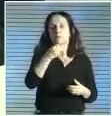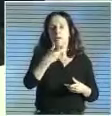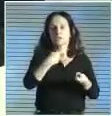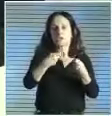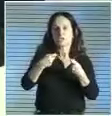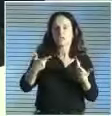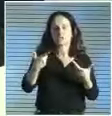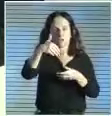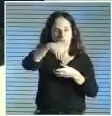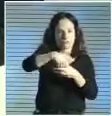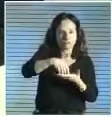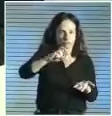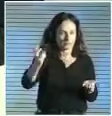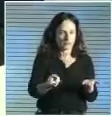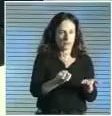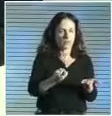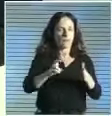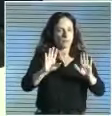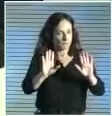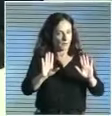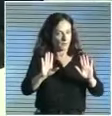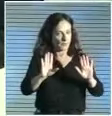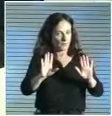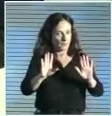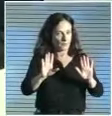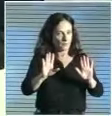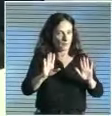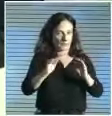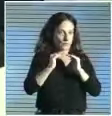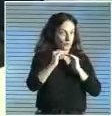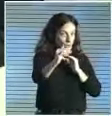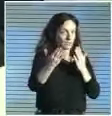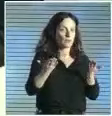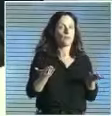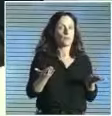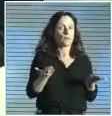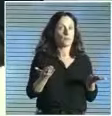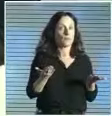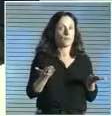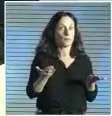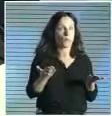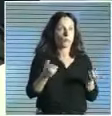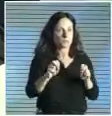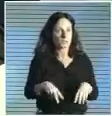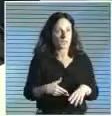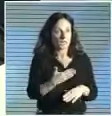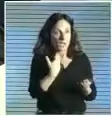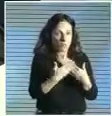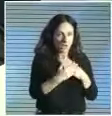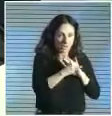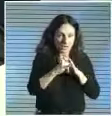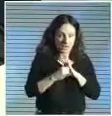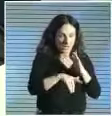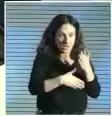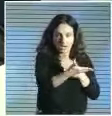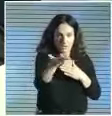of sustainability, without having a close conversation with your partners. And the problem arrives here, so that you